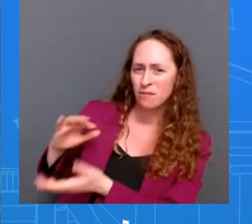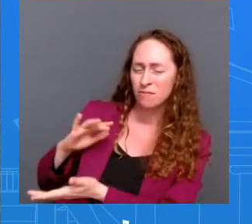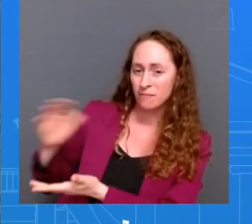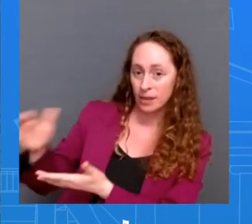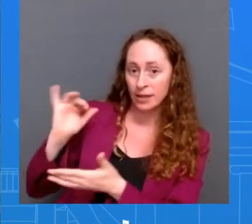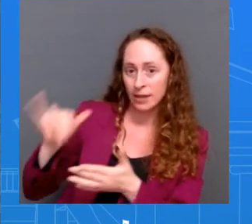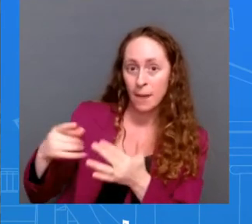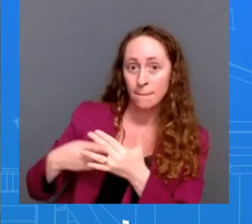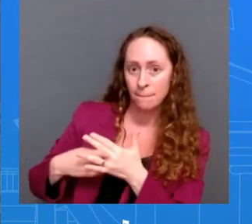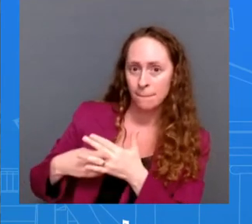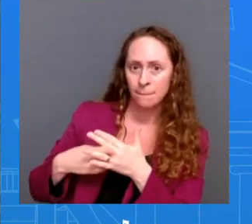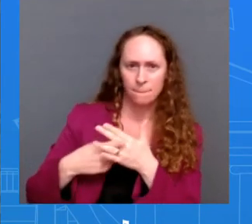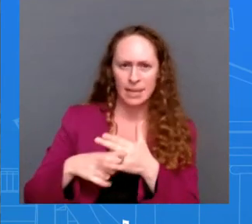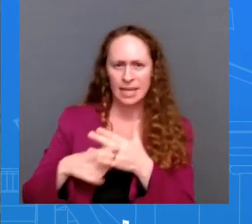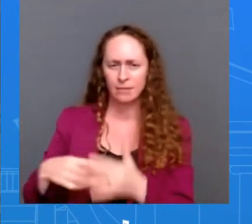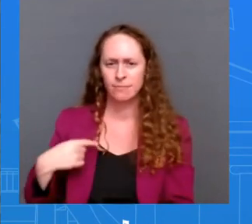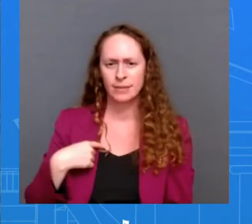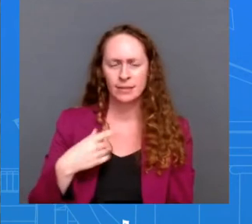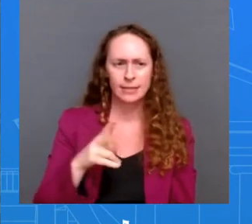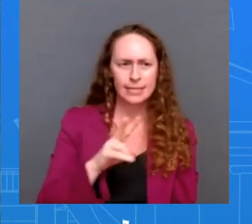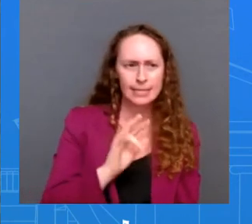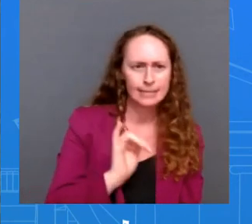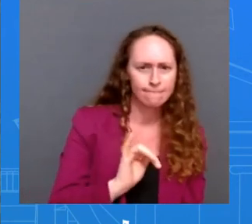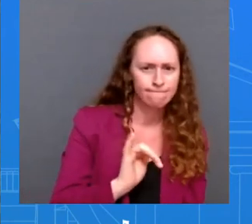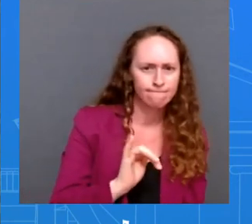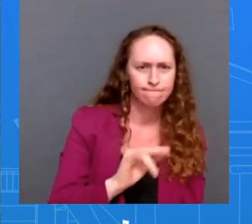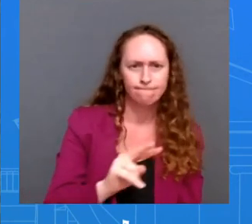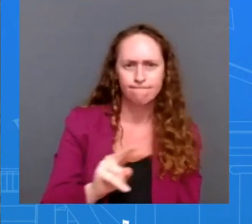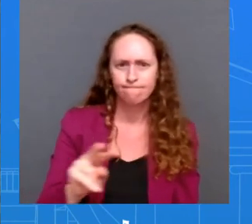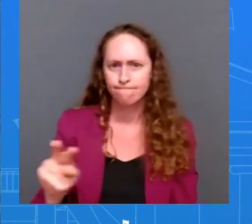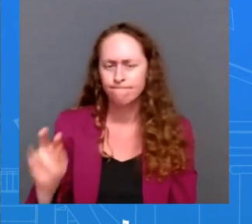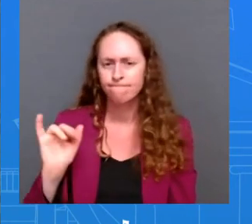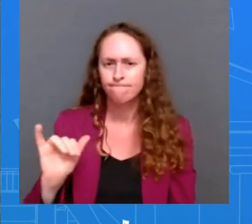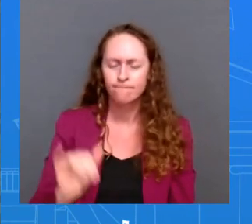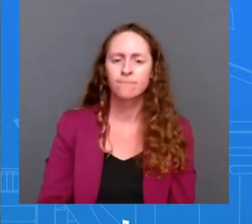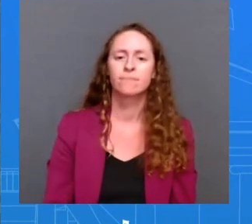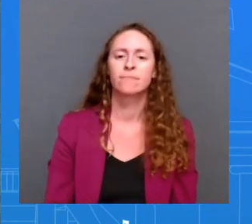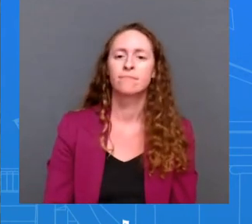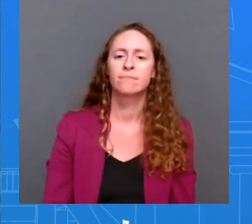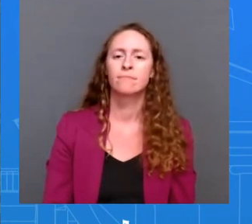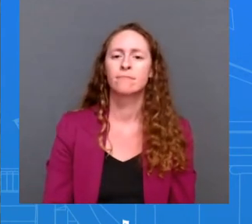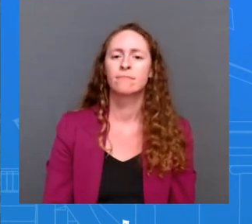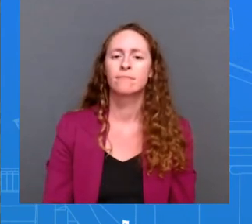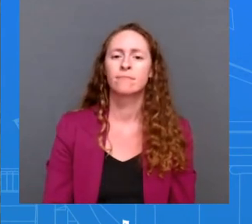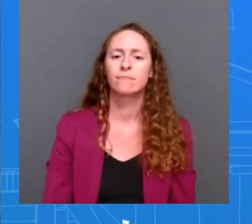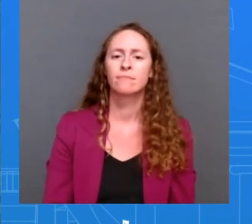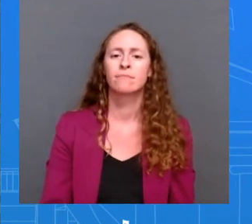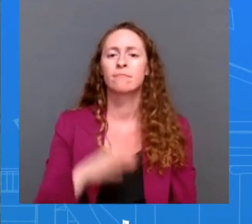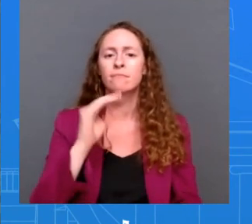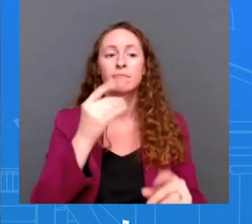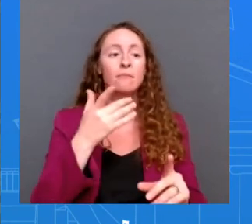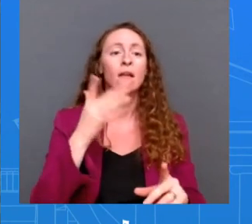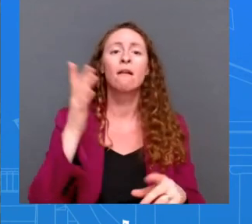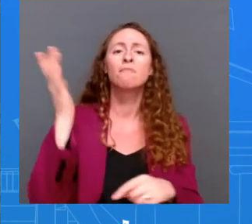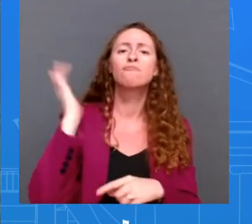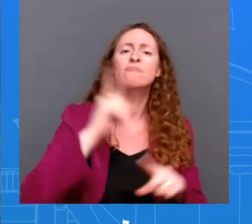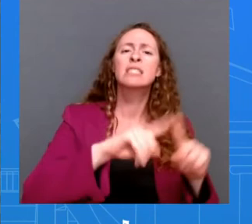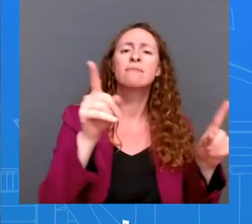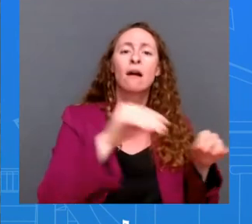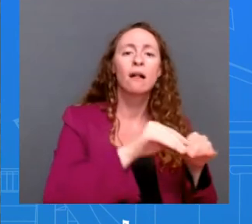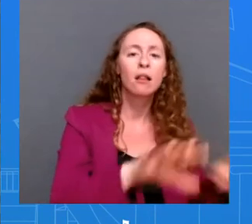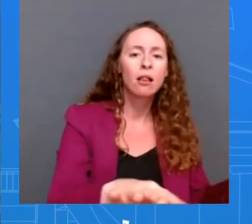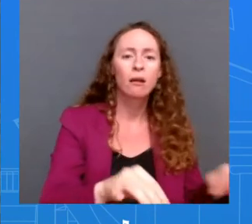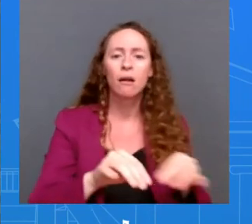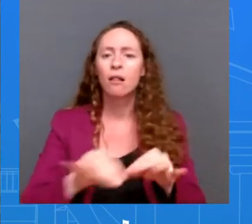bit, based on recent past monkeypox outbreaks, that those doses would be sufficient to meet the needs of the country, as what we